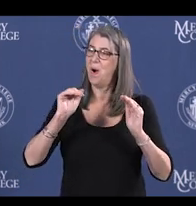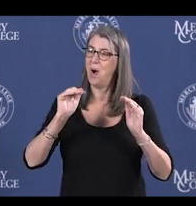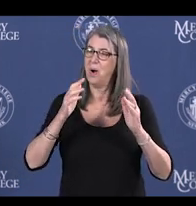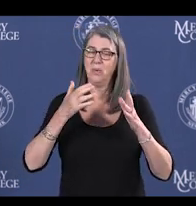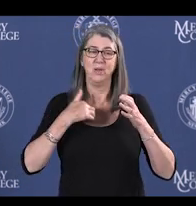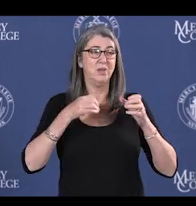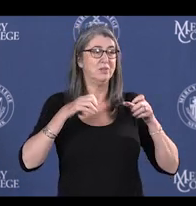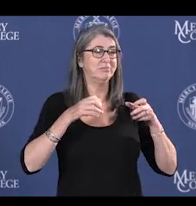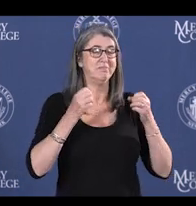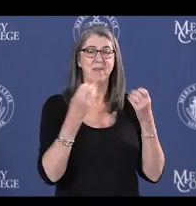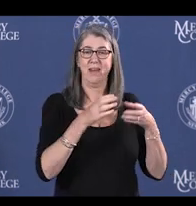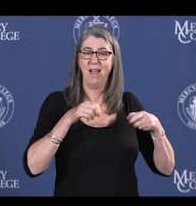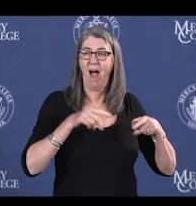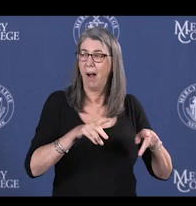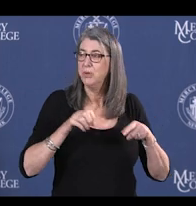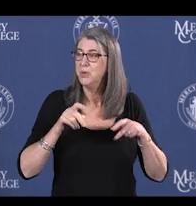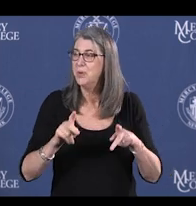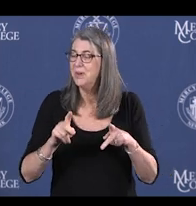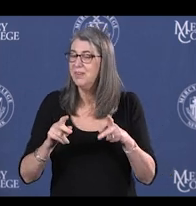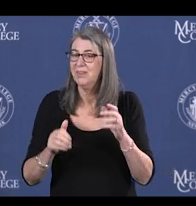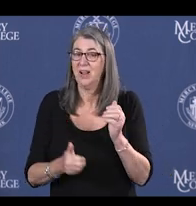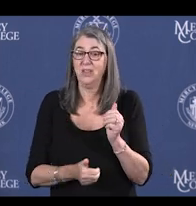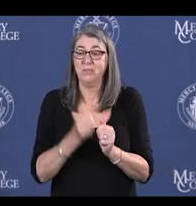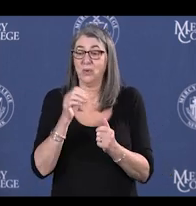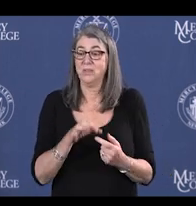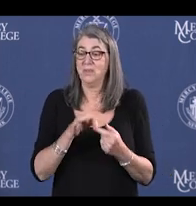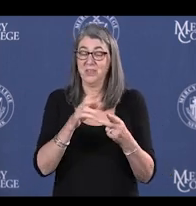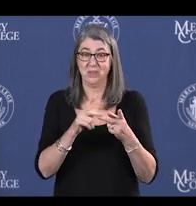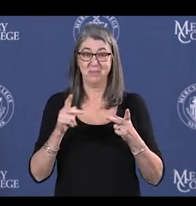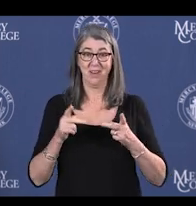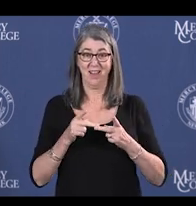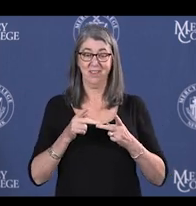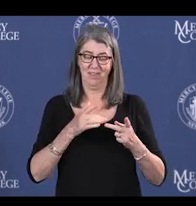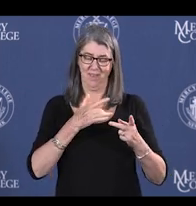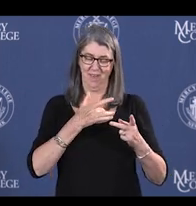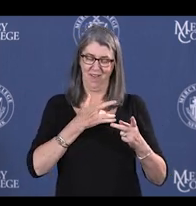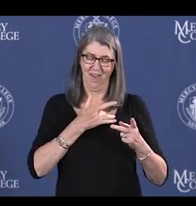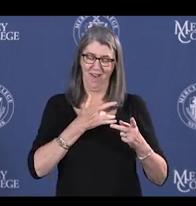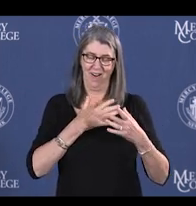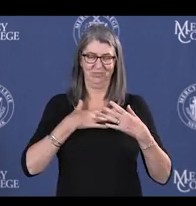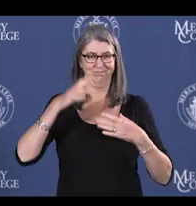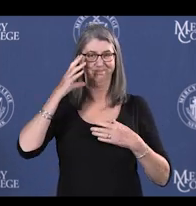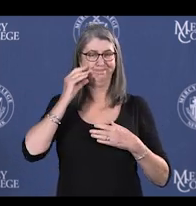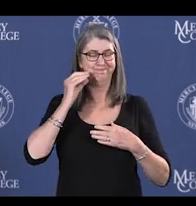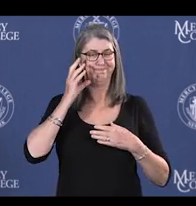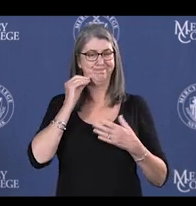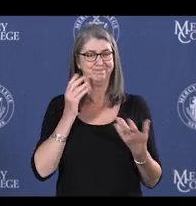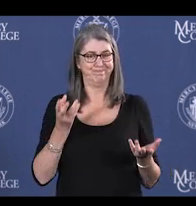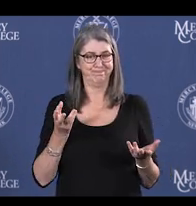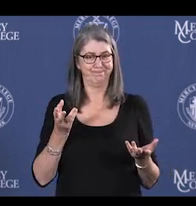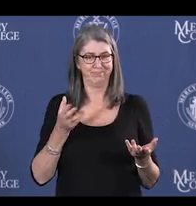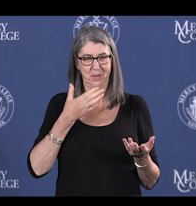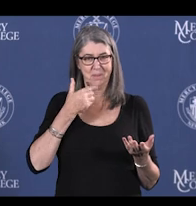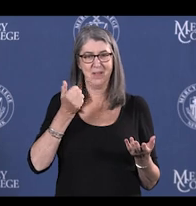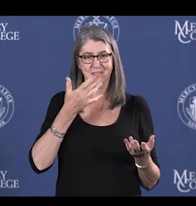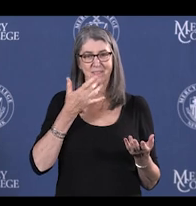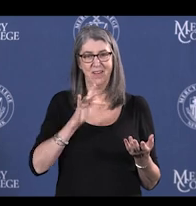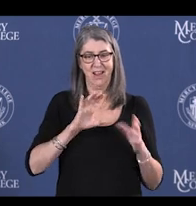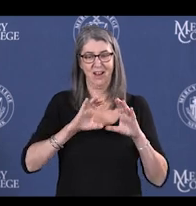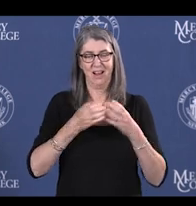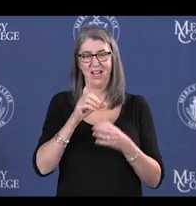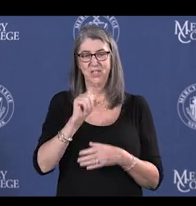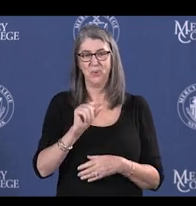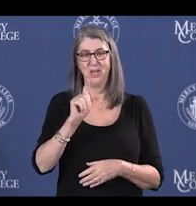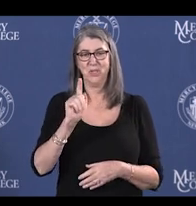your opportunities, and to the most special places your heart has ever known. Best of luck, class